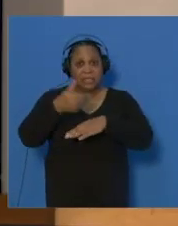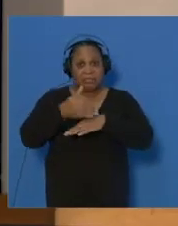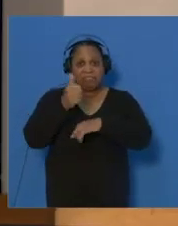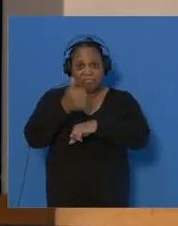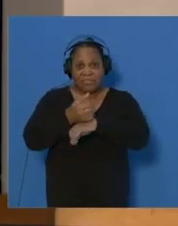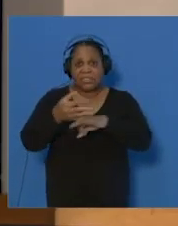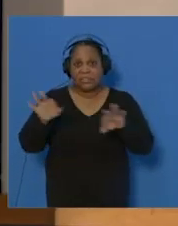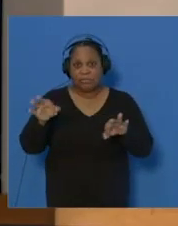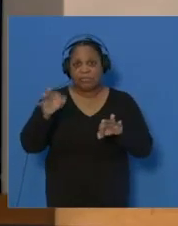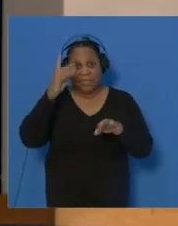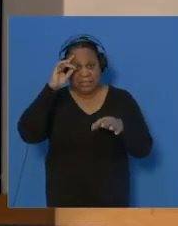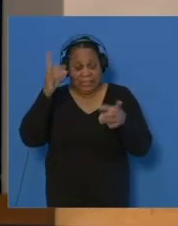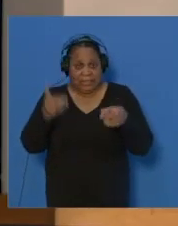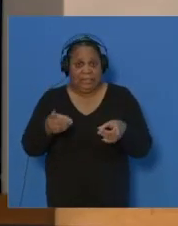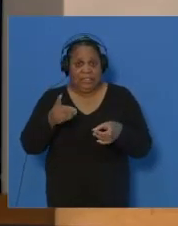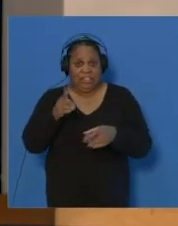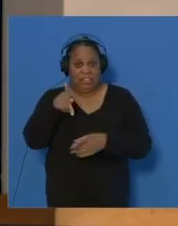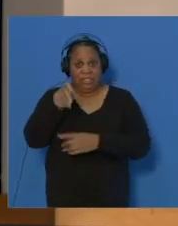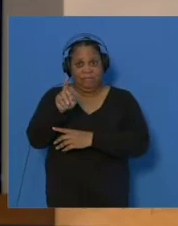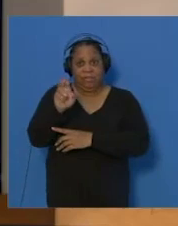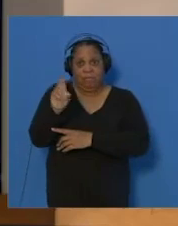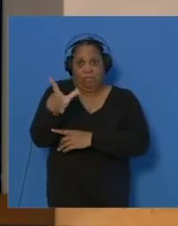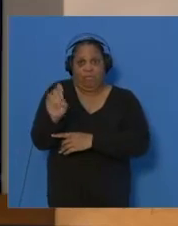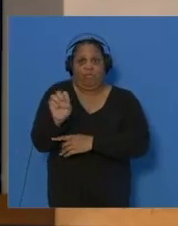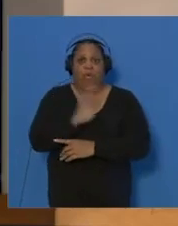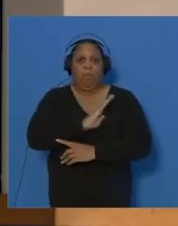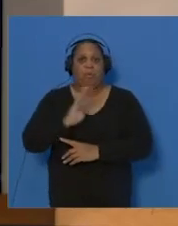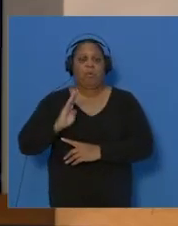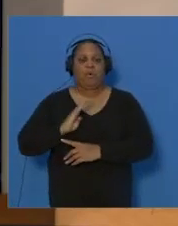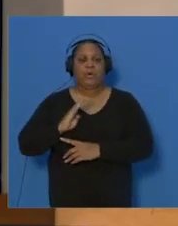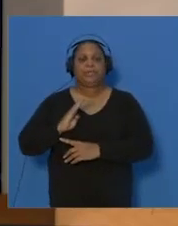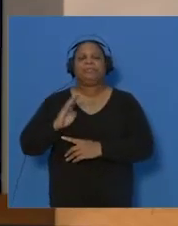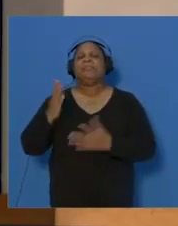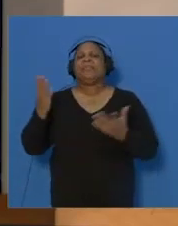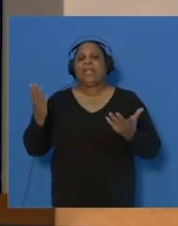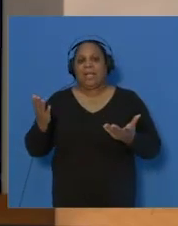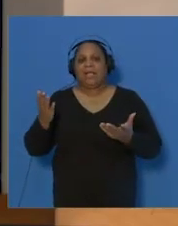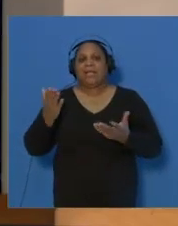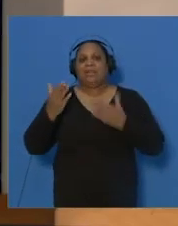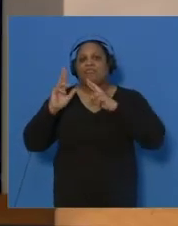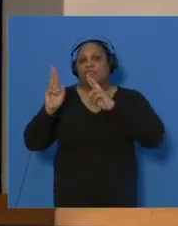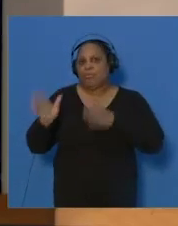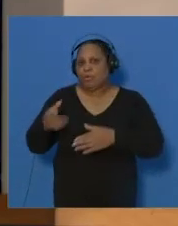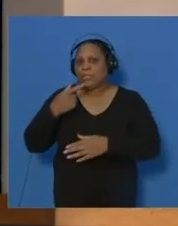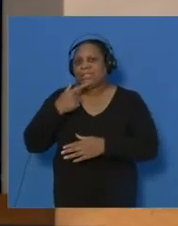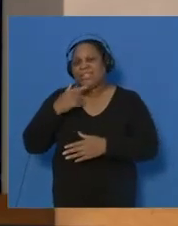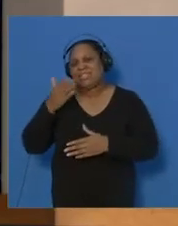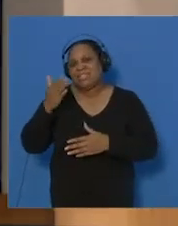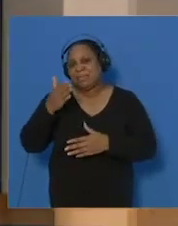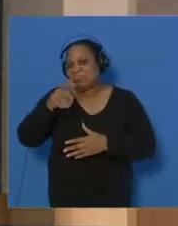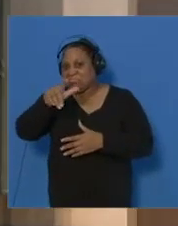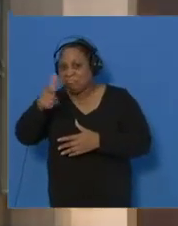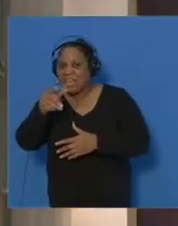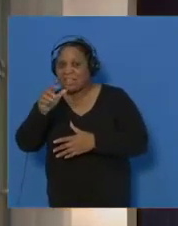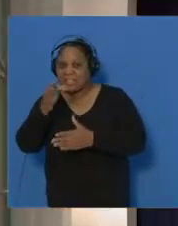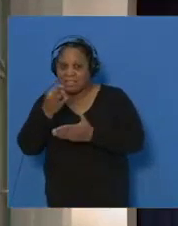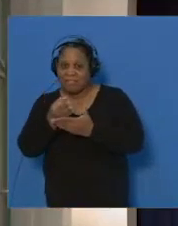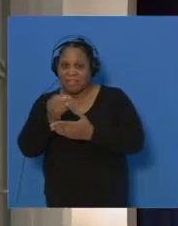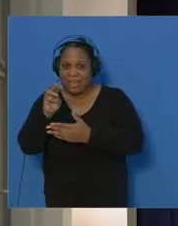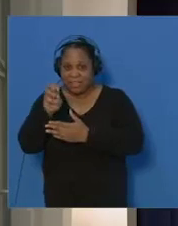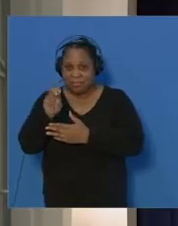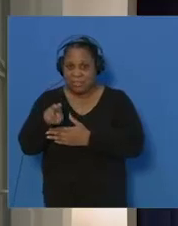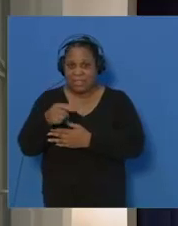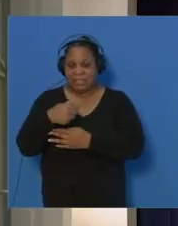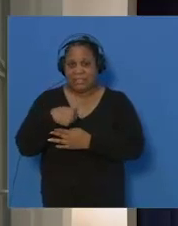decision of the parole board. Thank you. My second last question, this one might go to the finance minister. I've